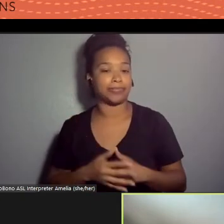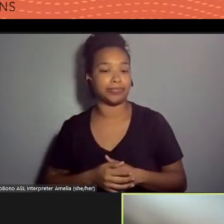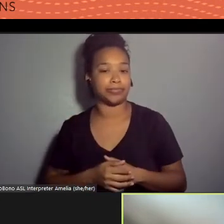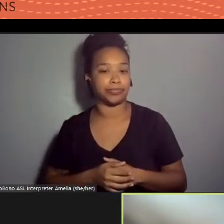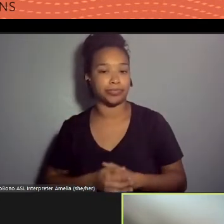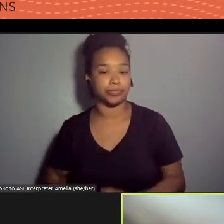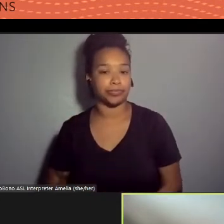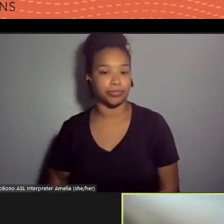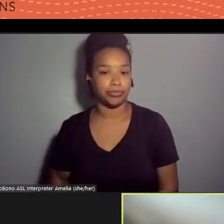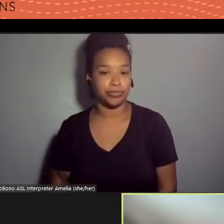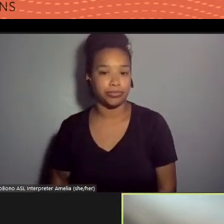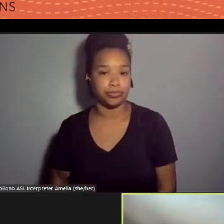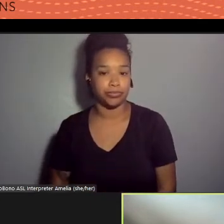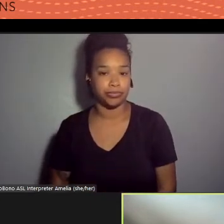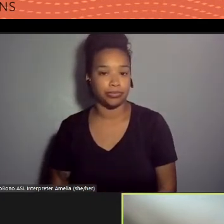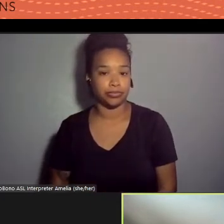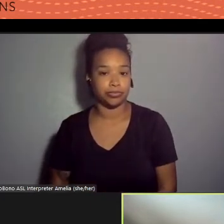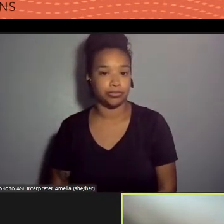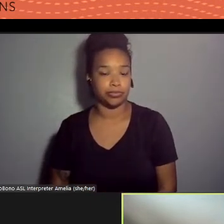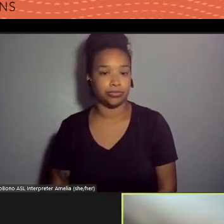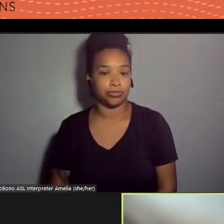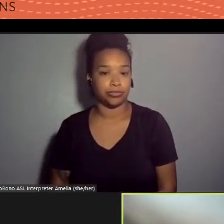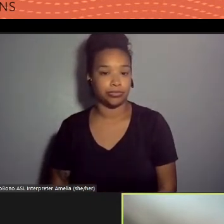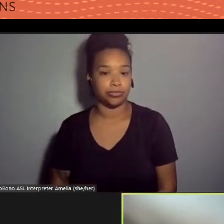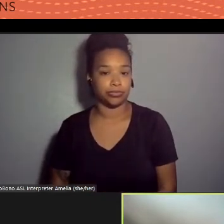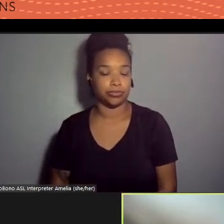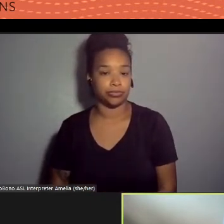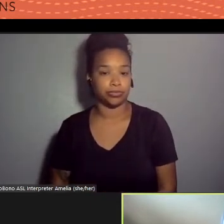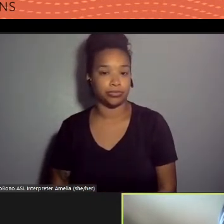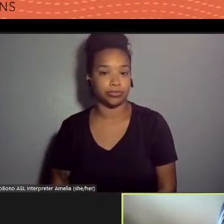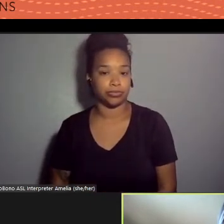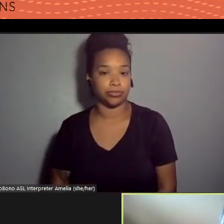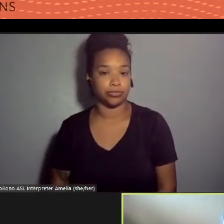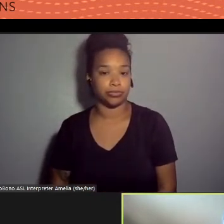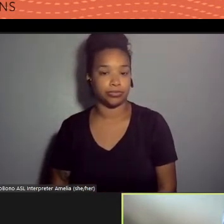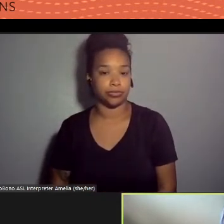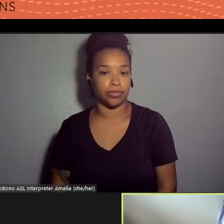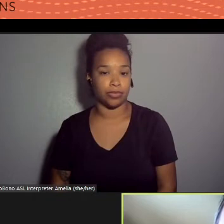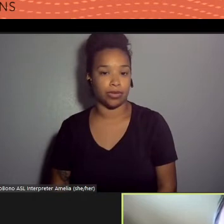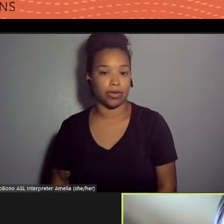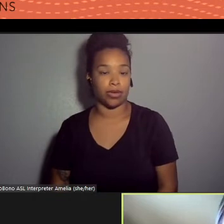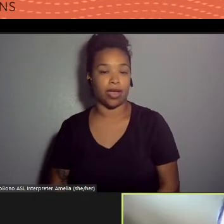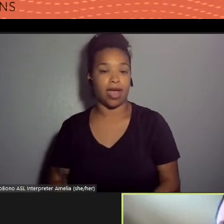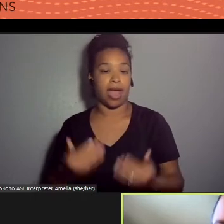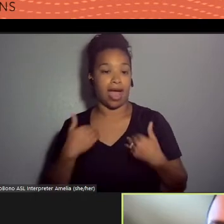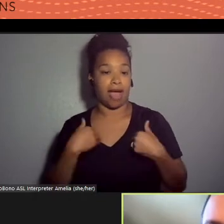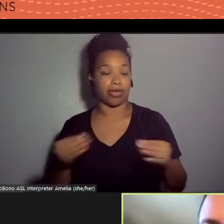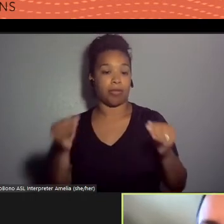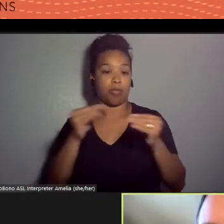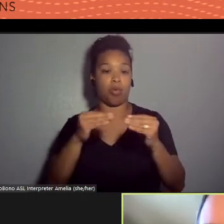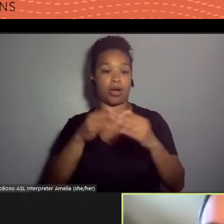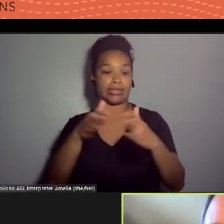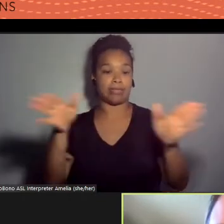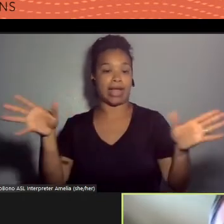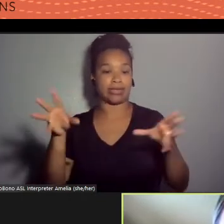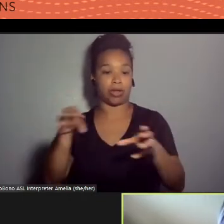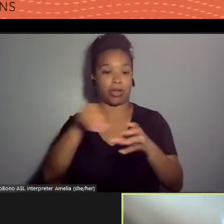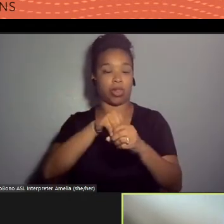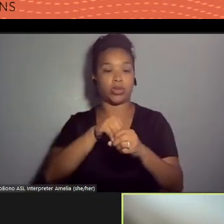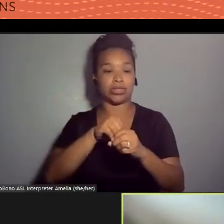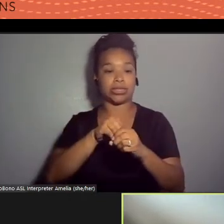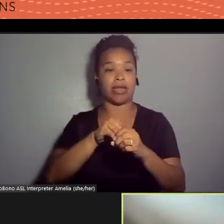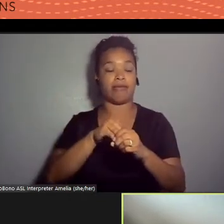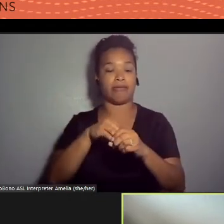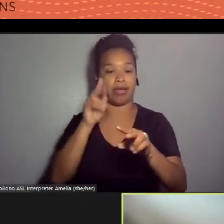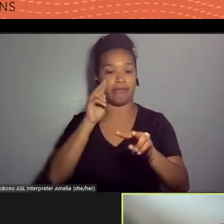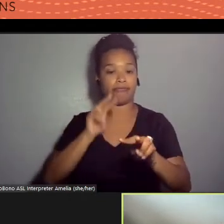you know, what you have just offered around taking a more expansive and inclusive view of gender and moving beyond the gender binary,